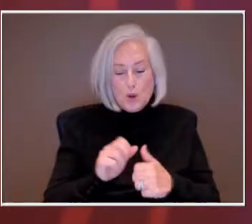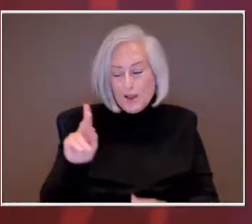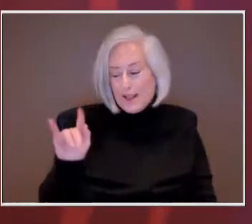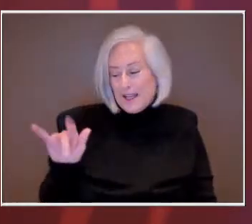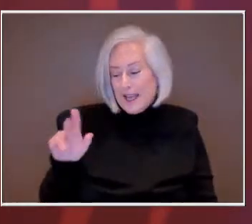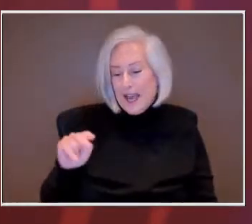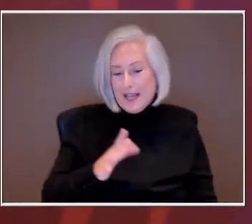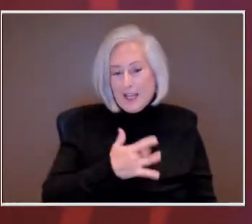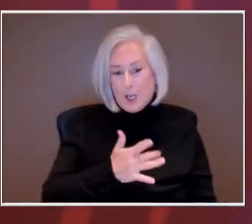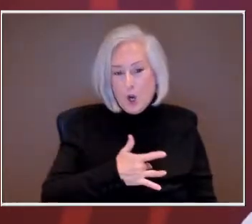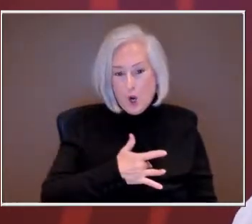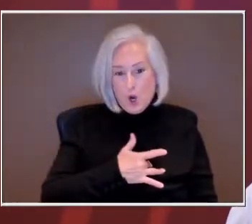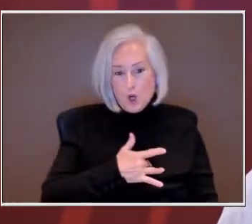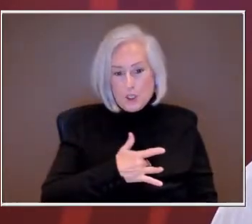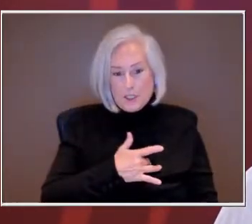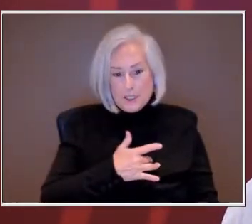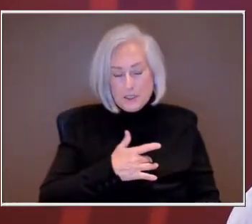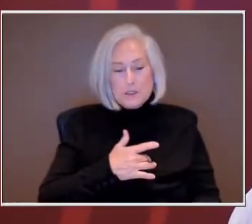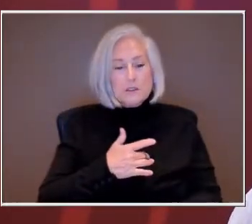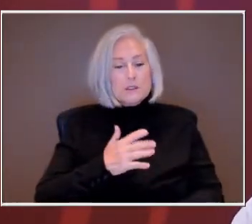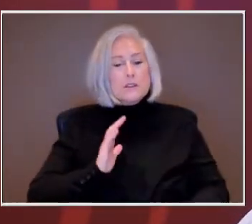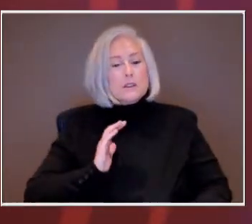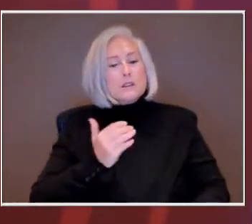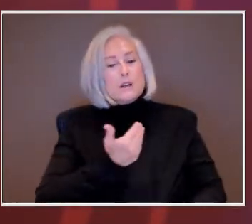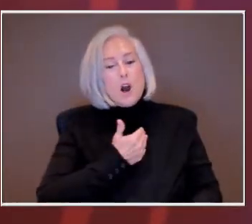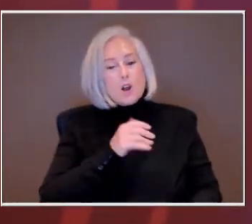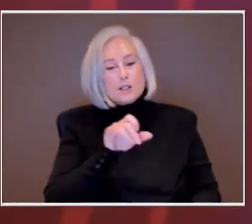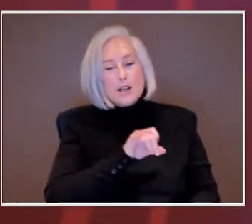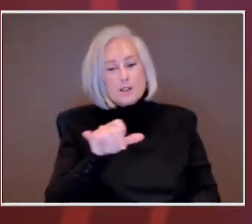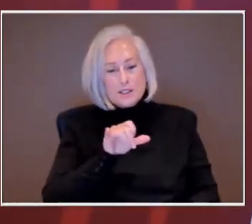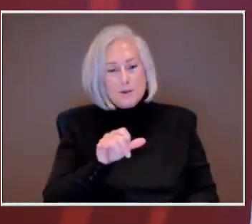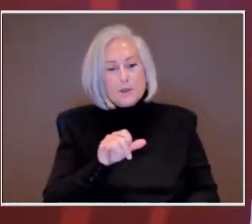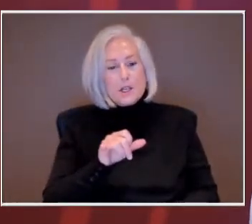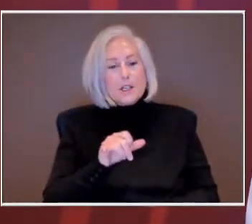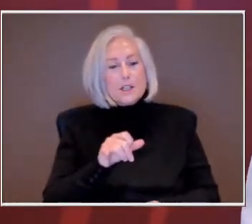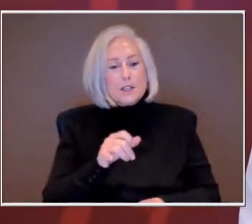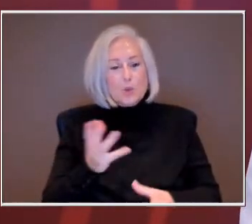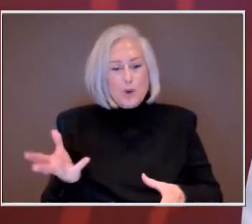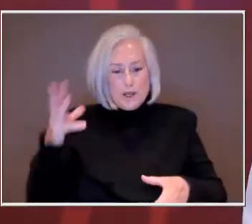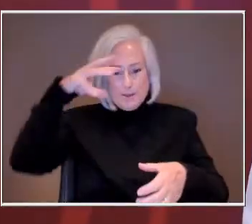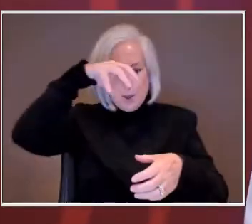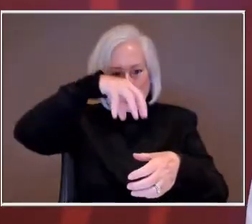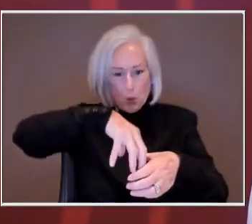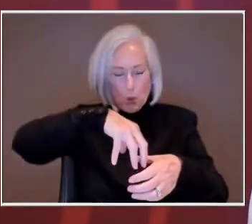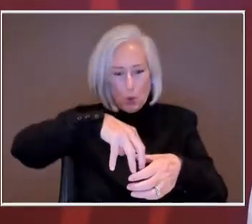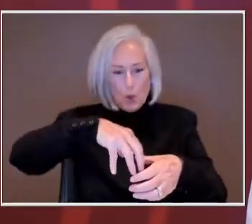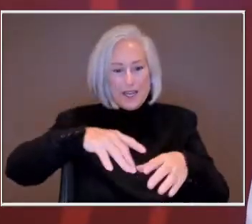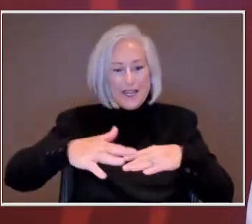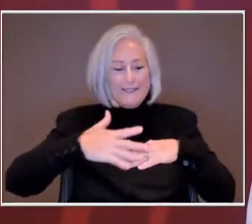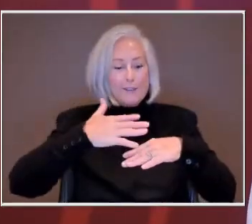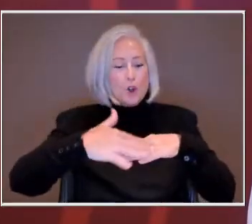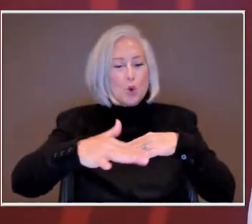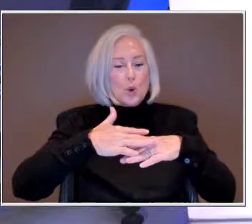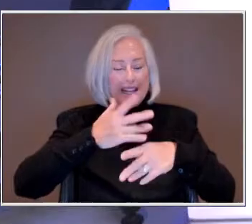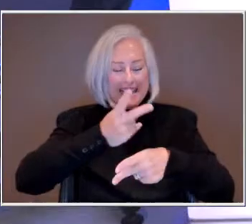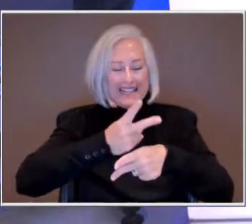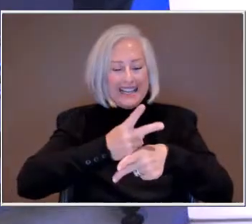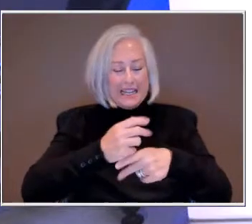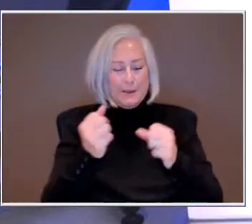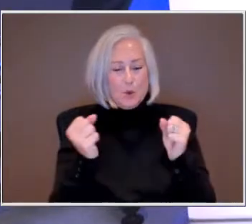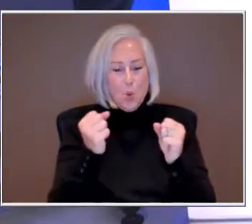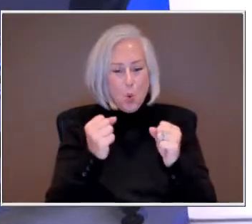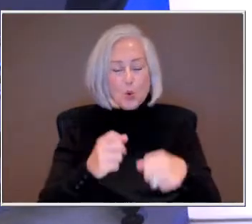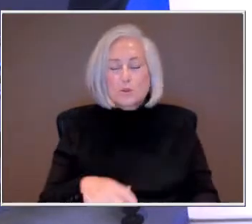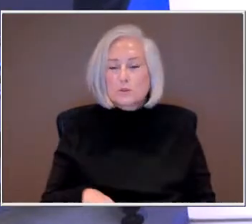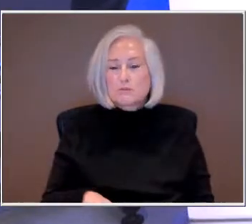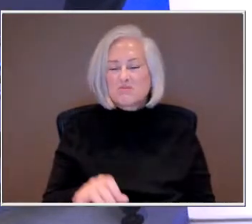do ours all pretty similar, where we store it in a fluid and just keep it cold. I remember seeing that image of it looked